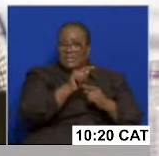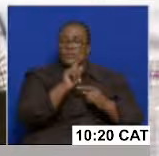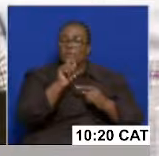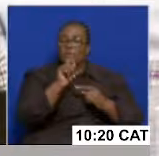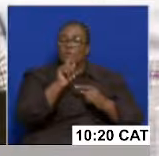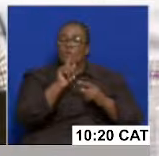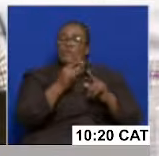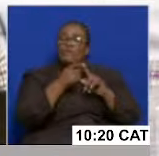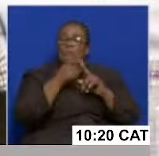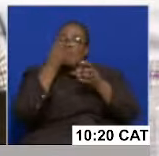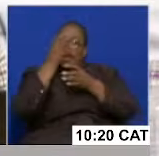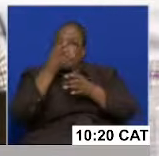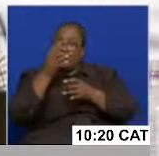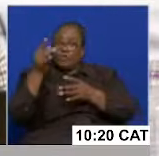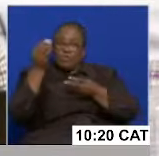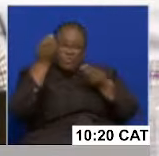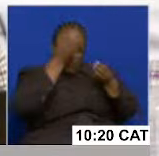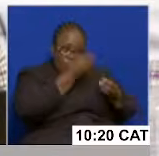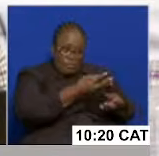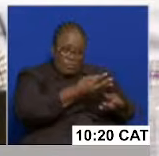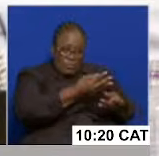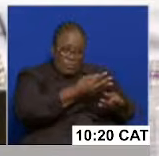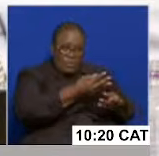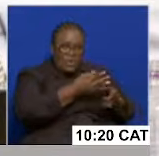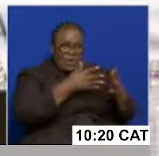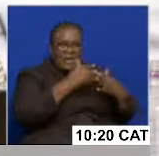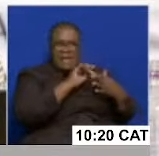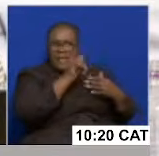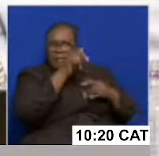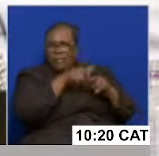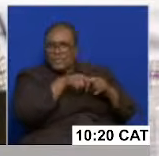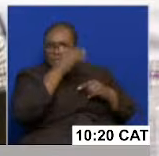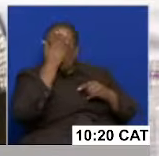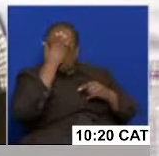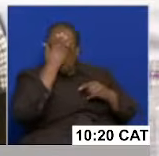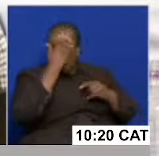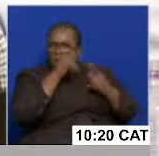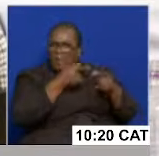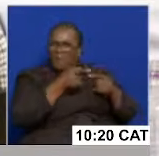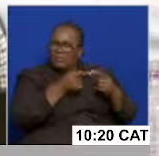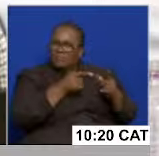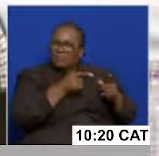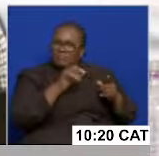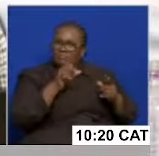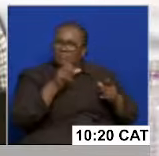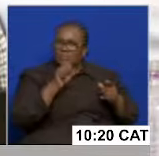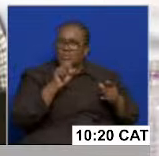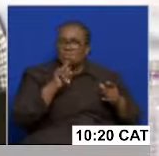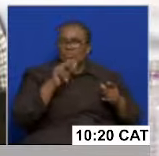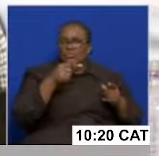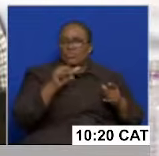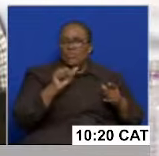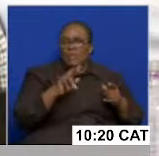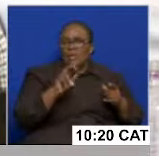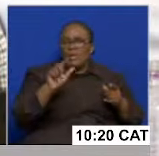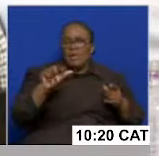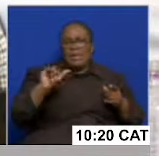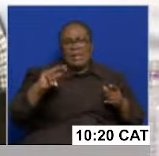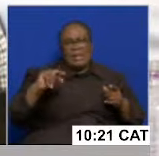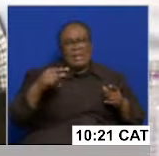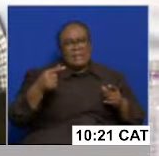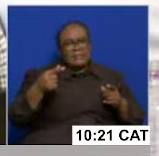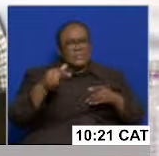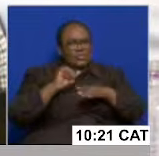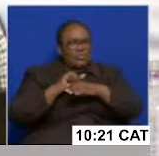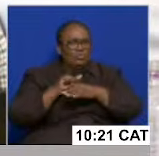did anyone else there have knowledge on the stones? Yes, I think the